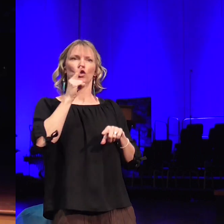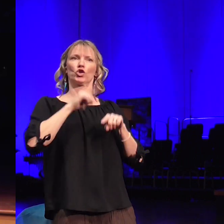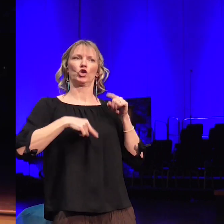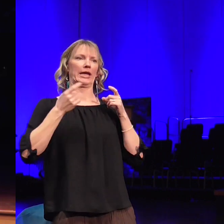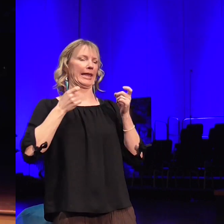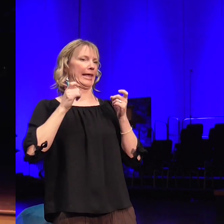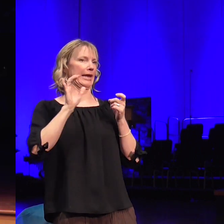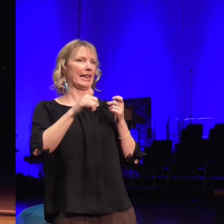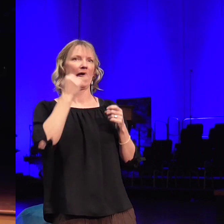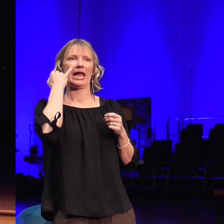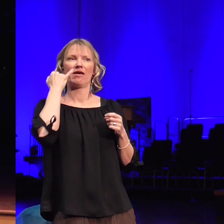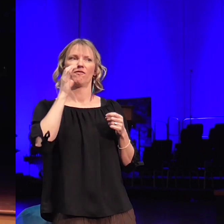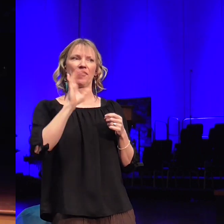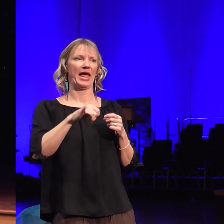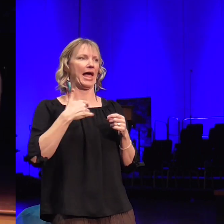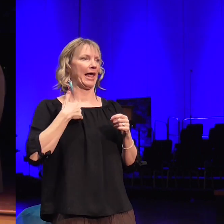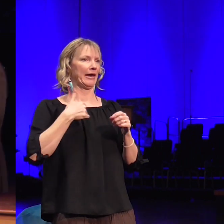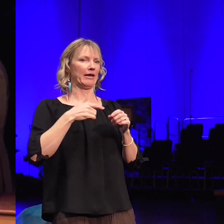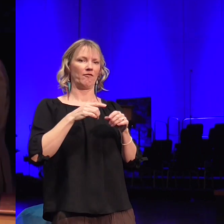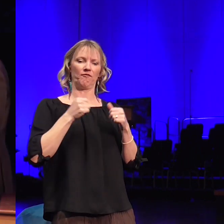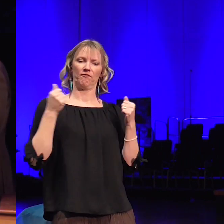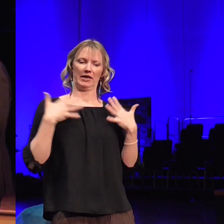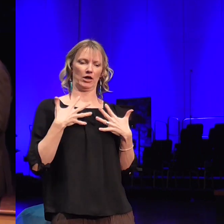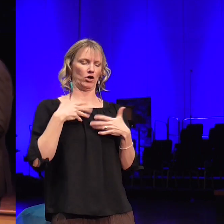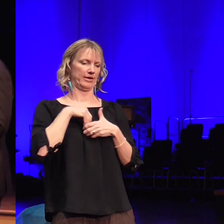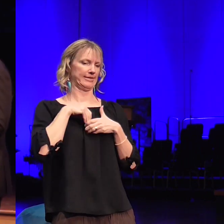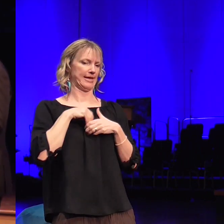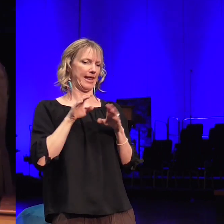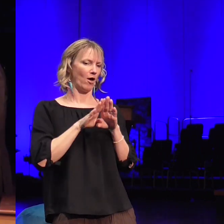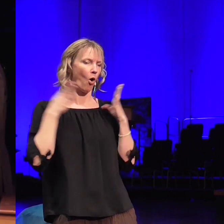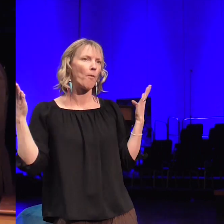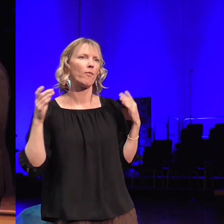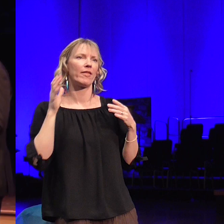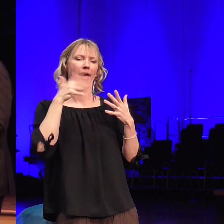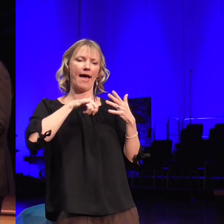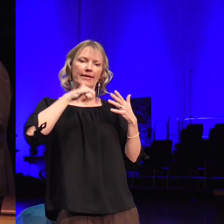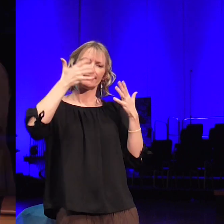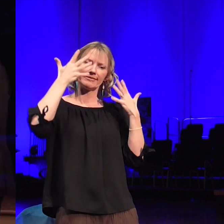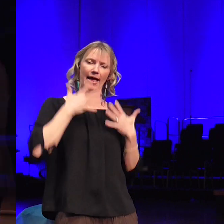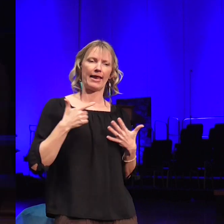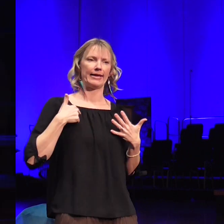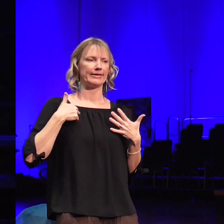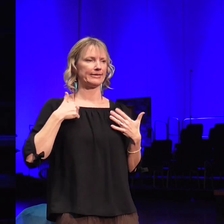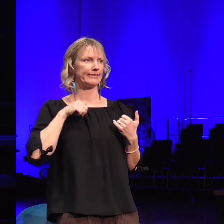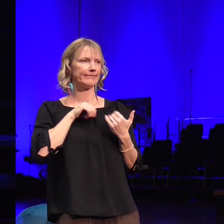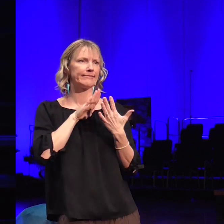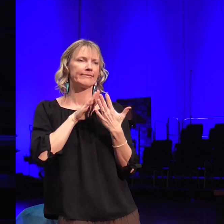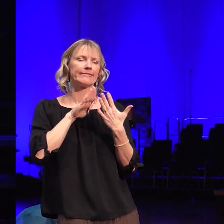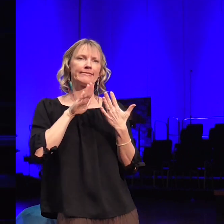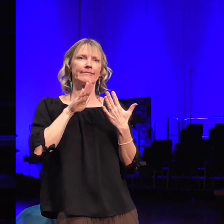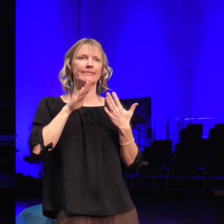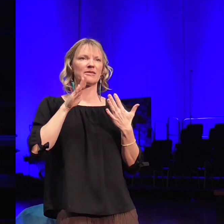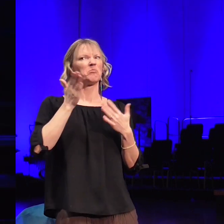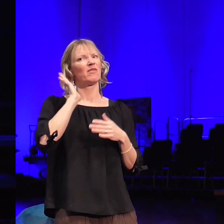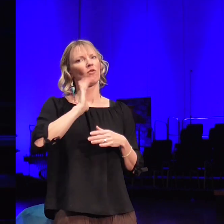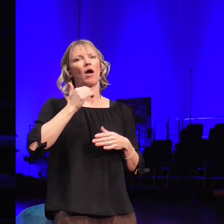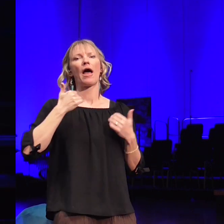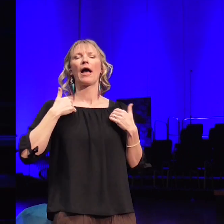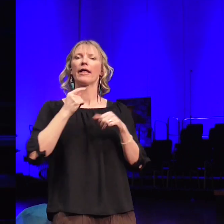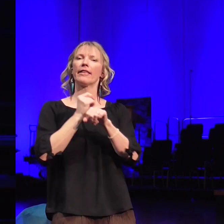opened up that fear in me or that sadness in me, or if I had to face that. I used to have a therapist